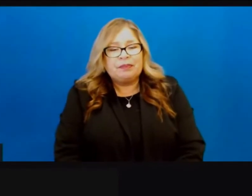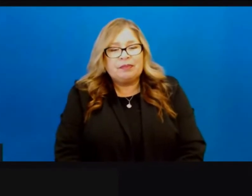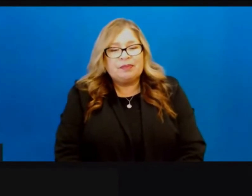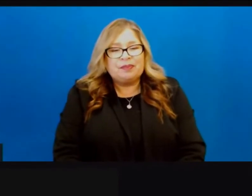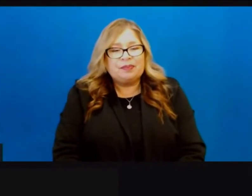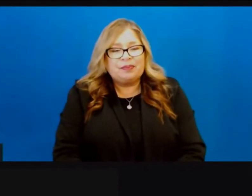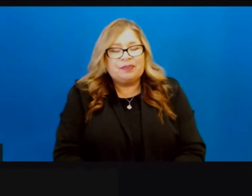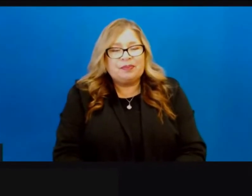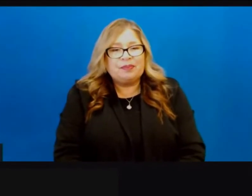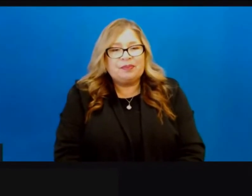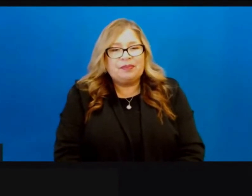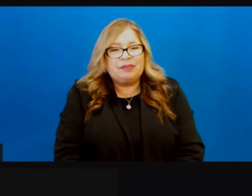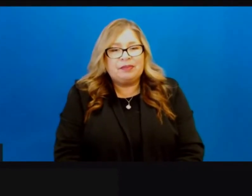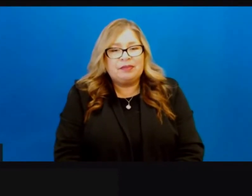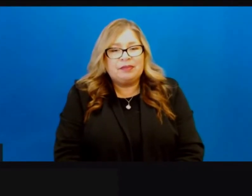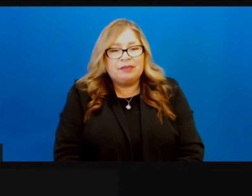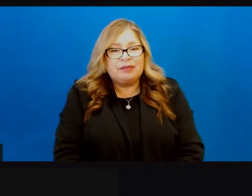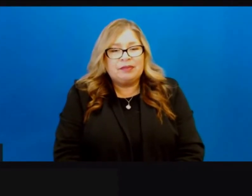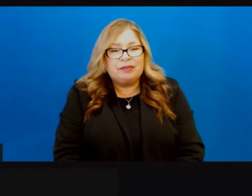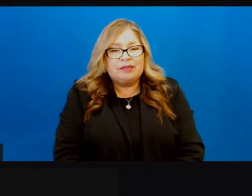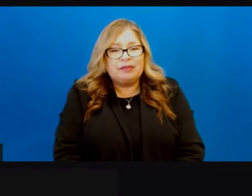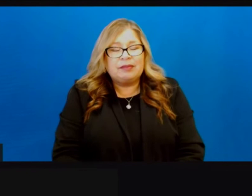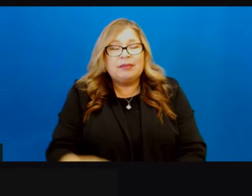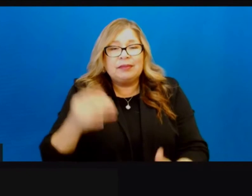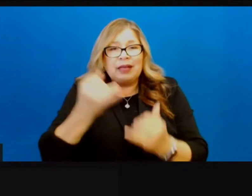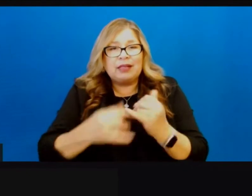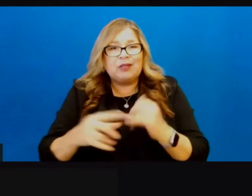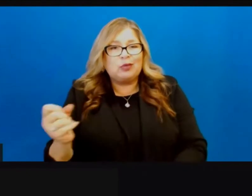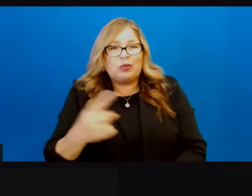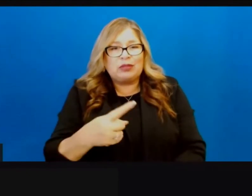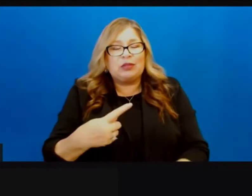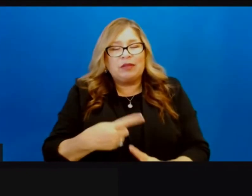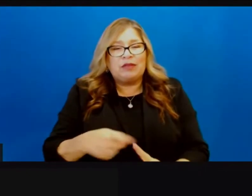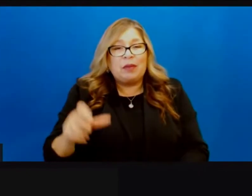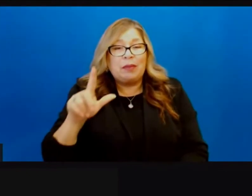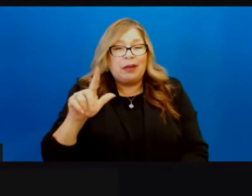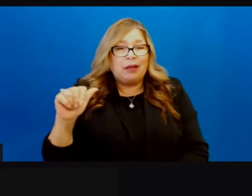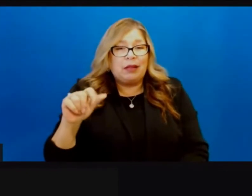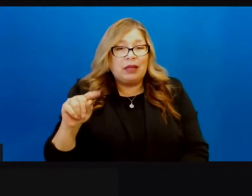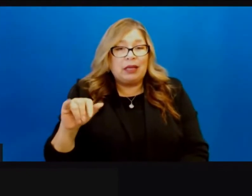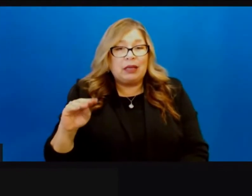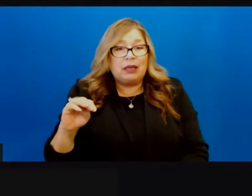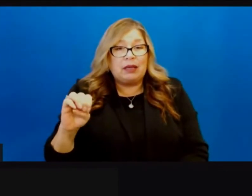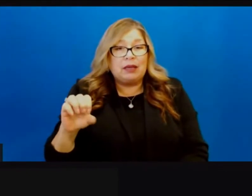The final question comes from Howard Bloom with the Los Angeles Times.